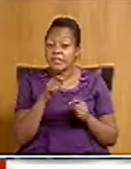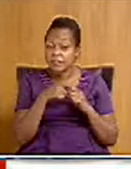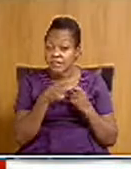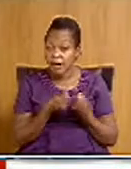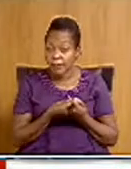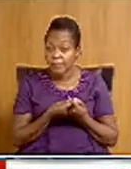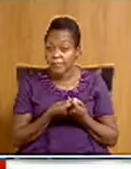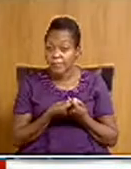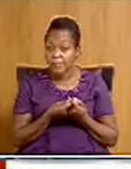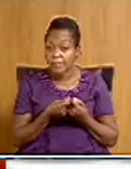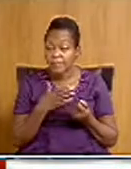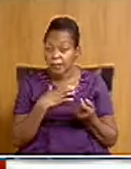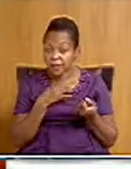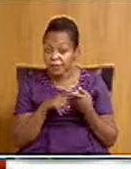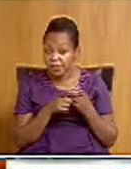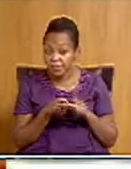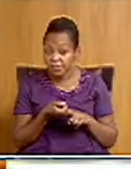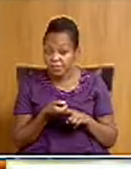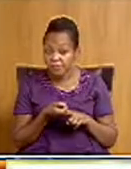chino.